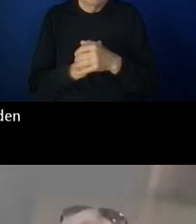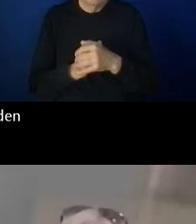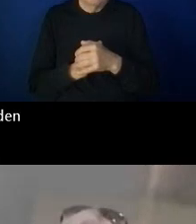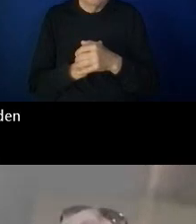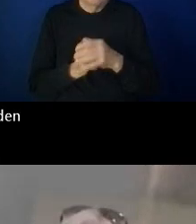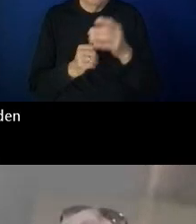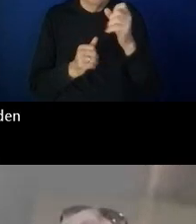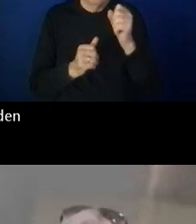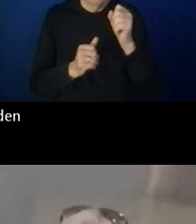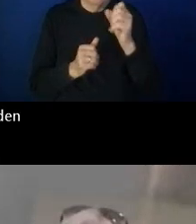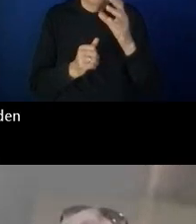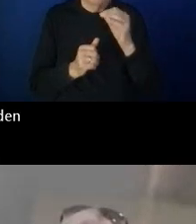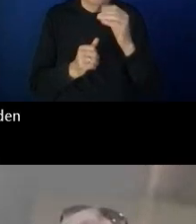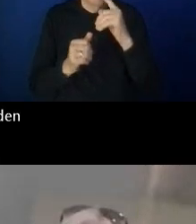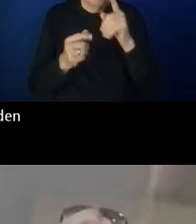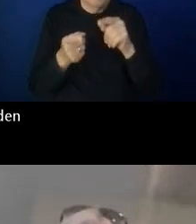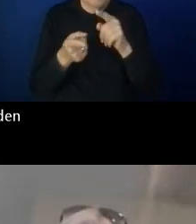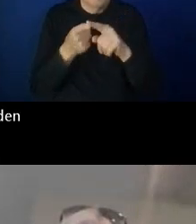what are your